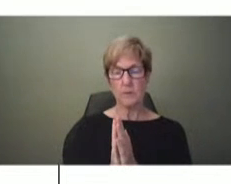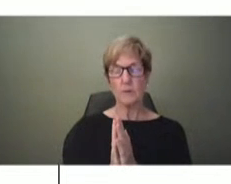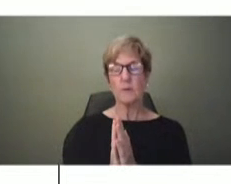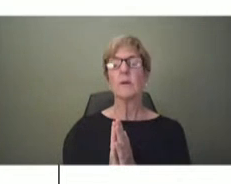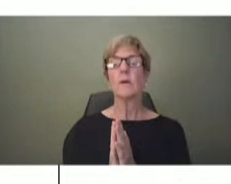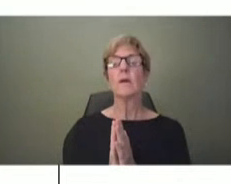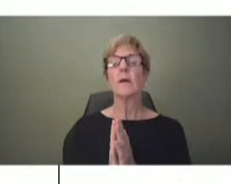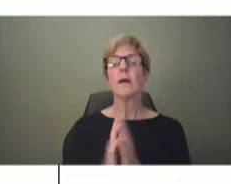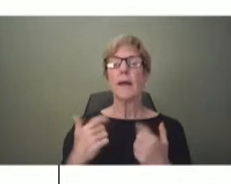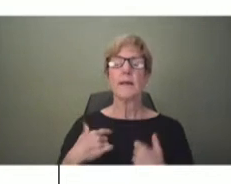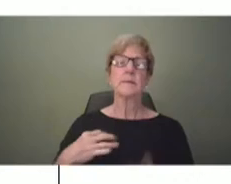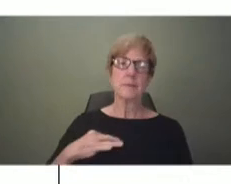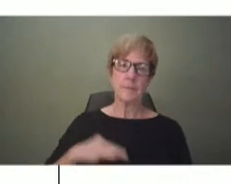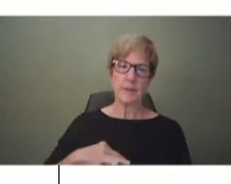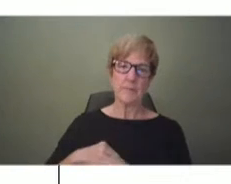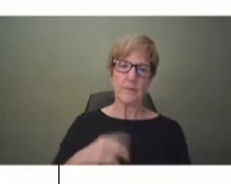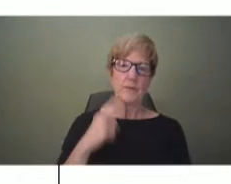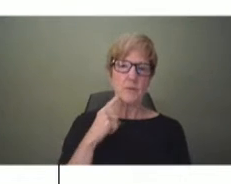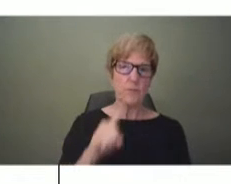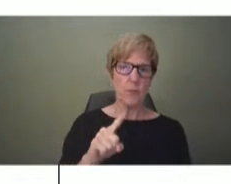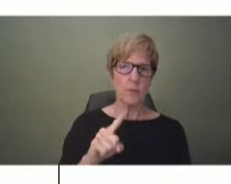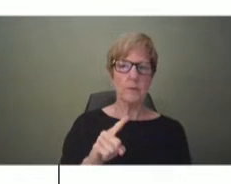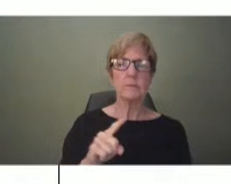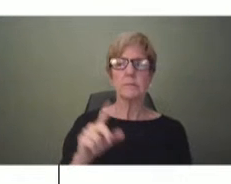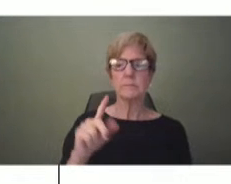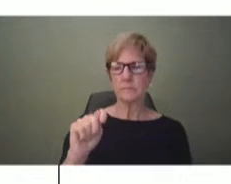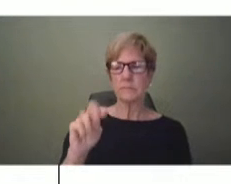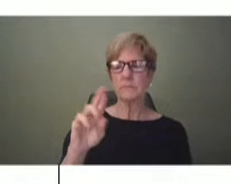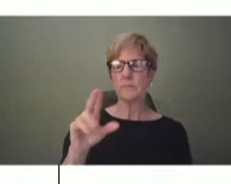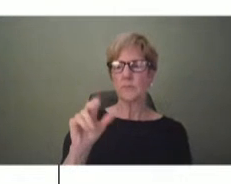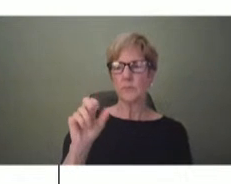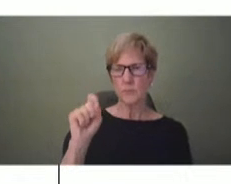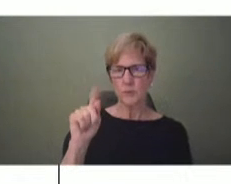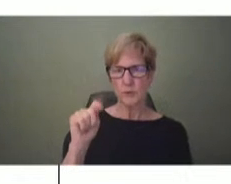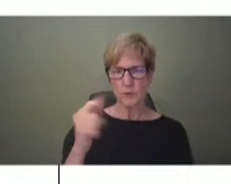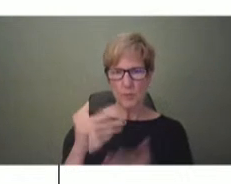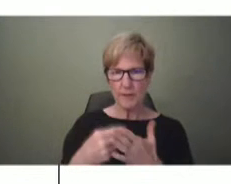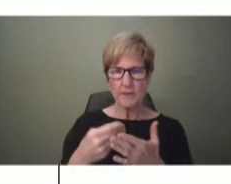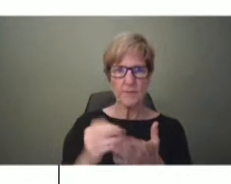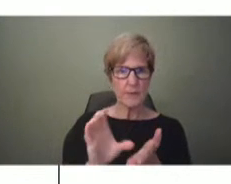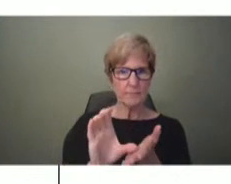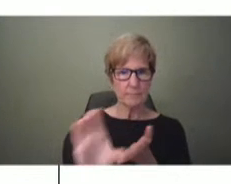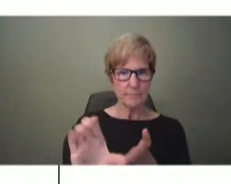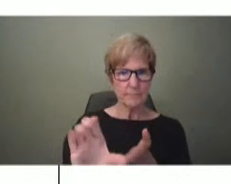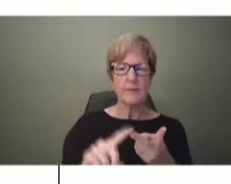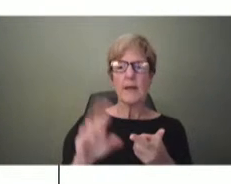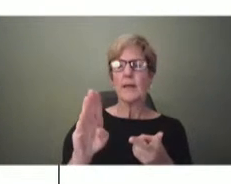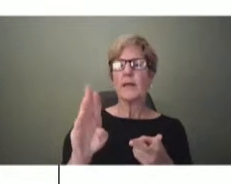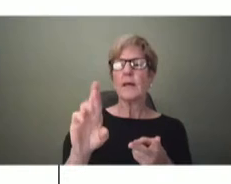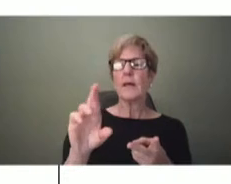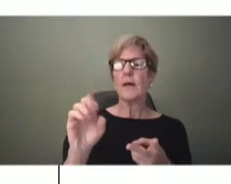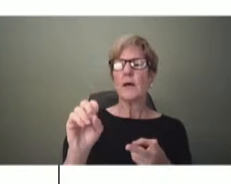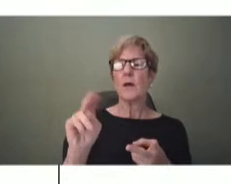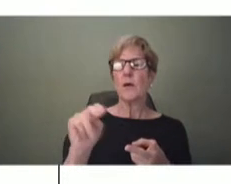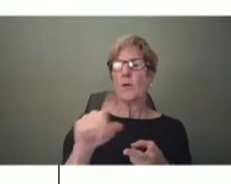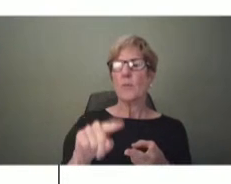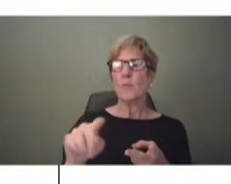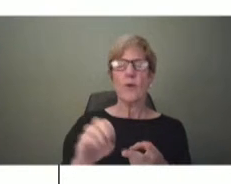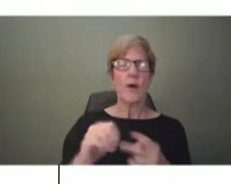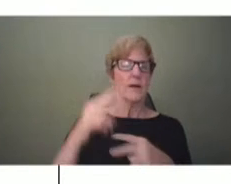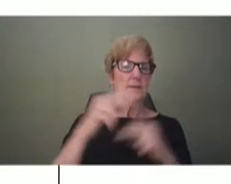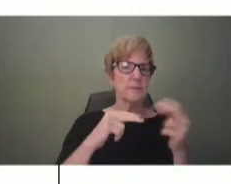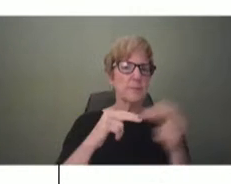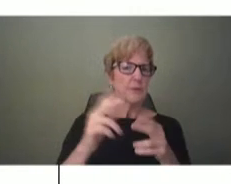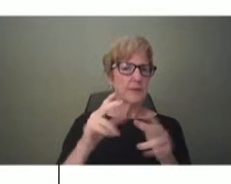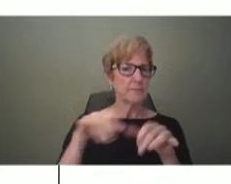benefits in terms of a Housing Trust Fund contribution uh a bronze building standard in terms of building building